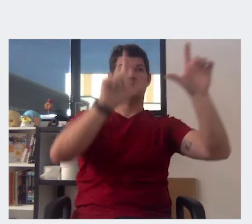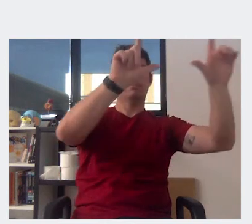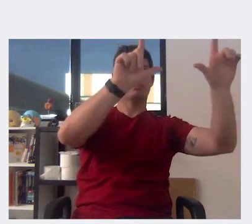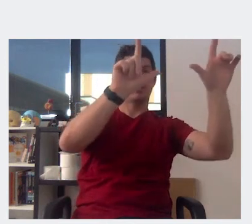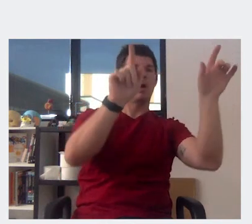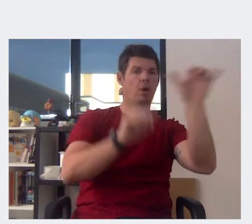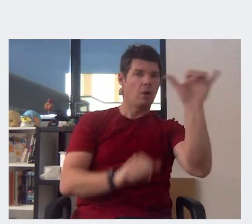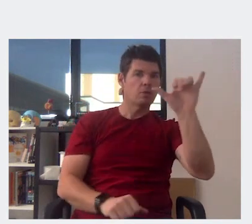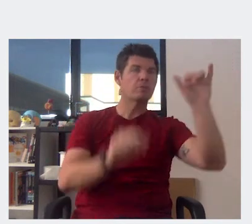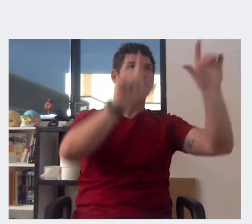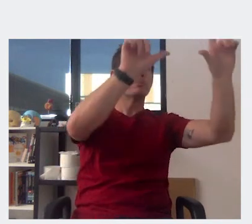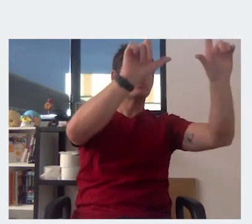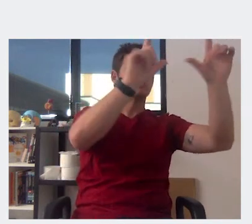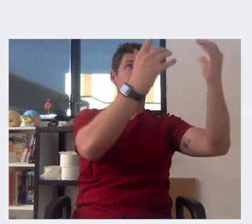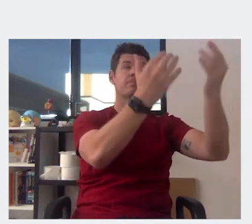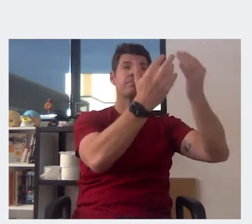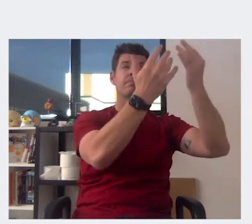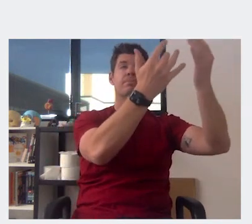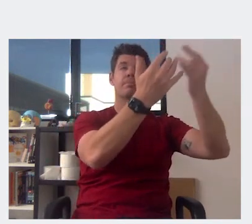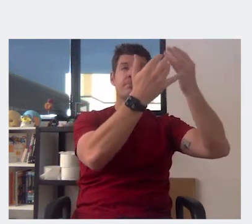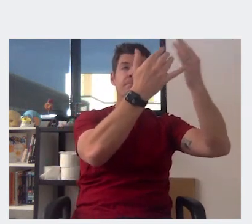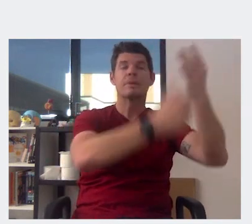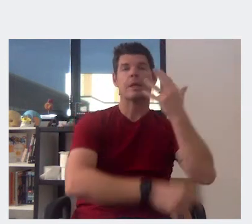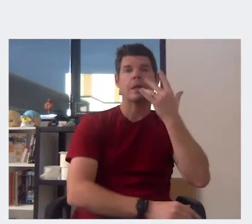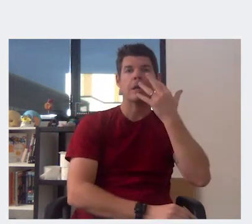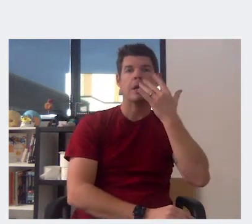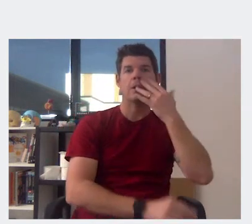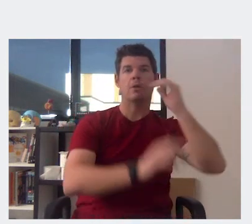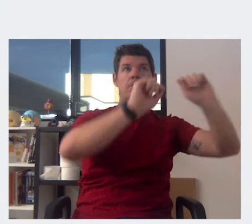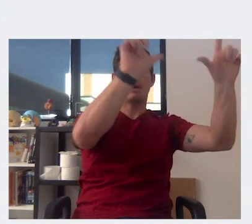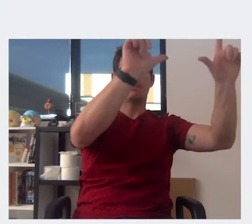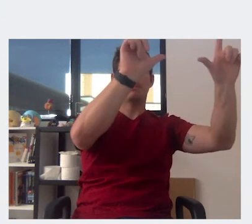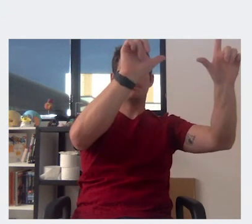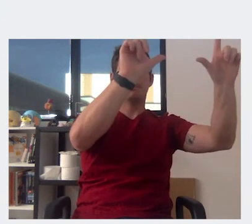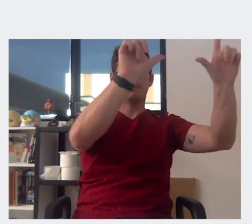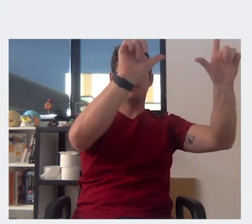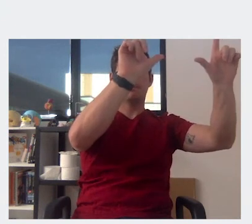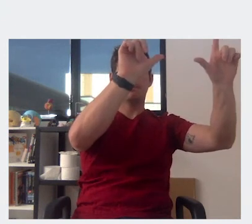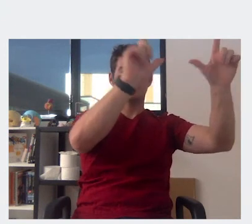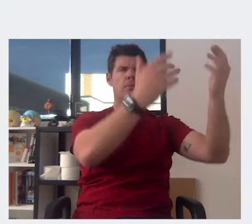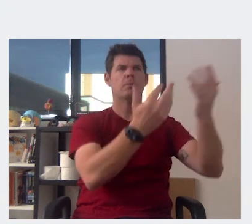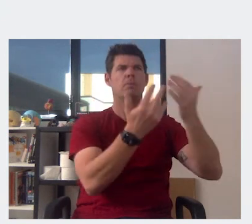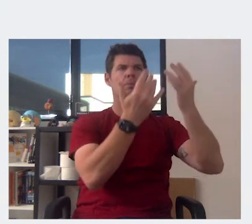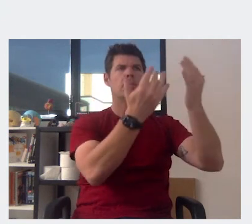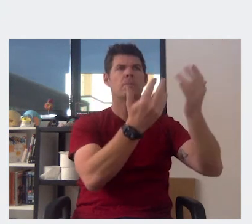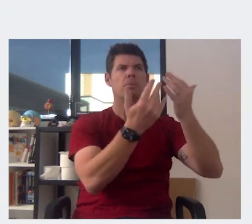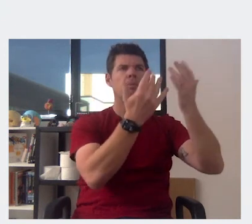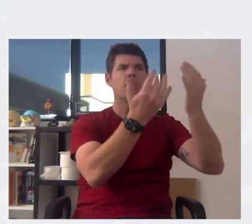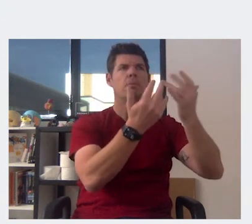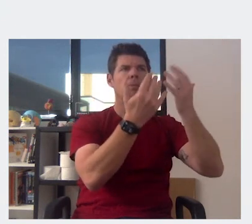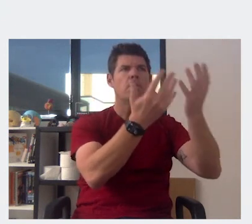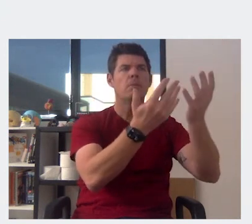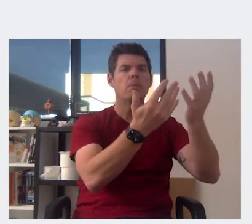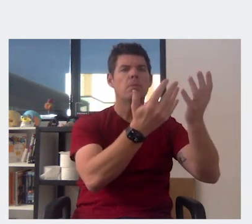button A. One of the things that people often get confused about when using the simulator is the button isn't